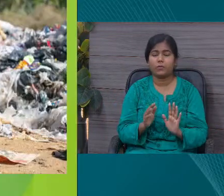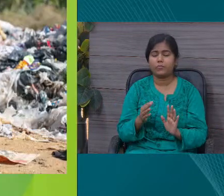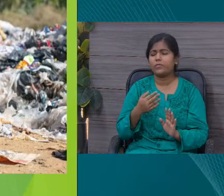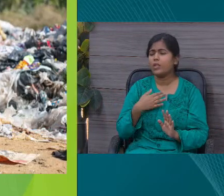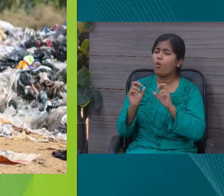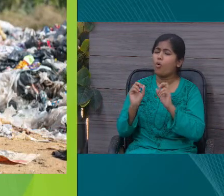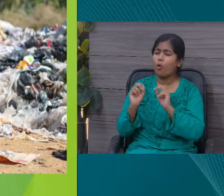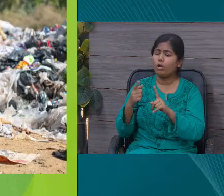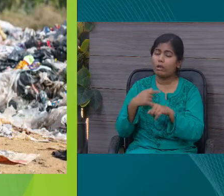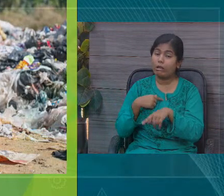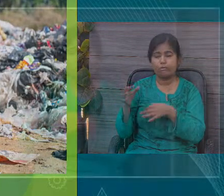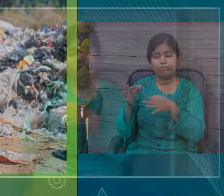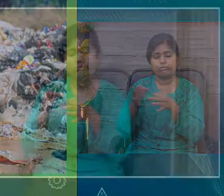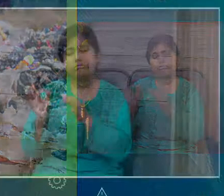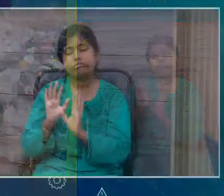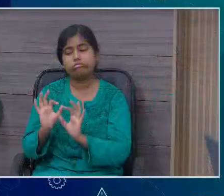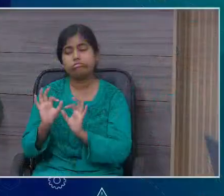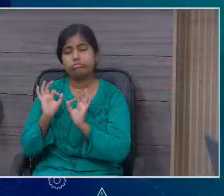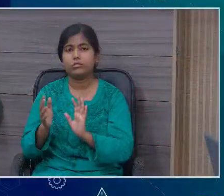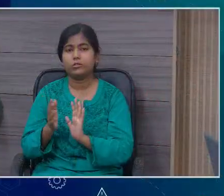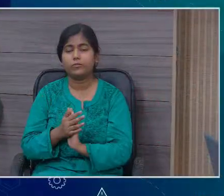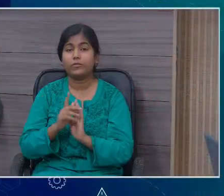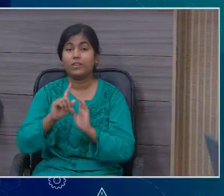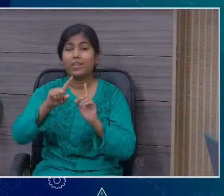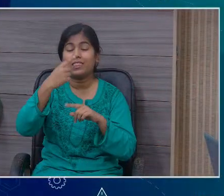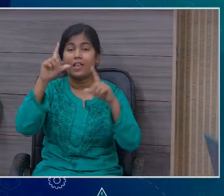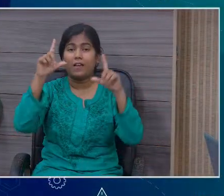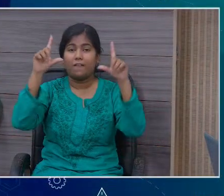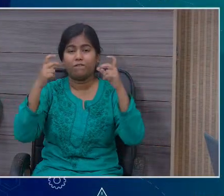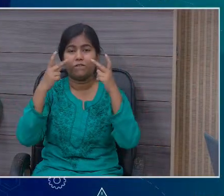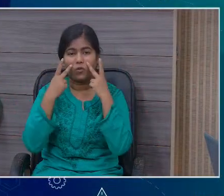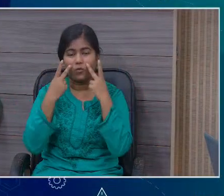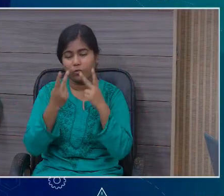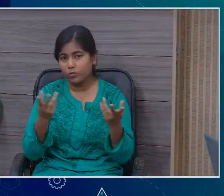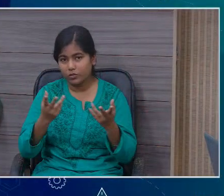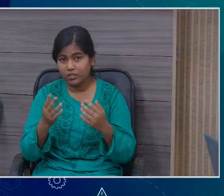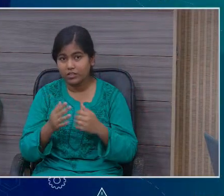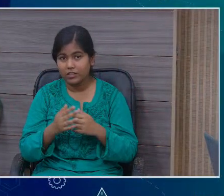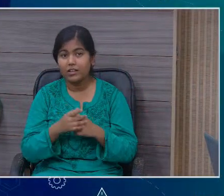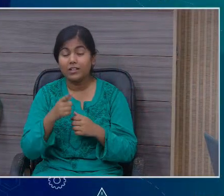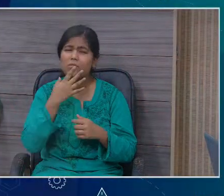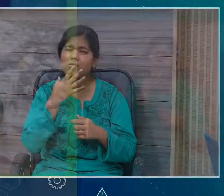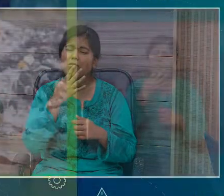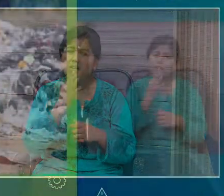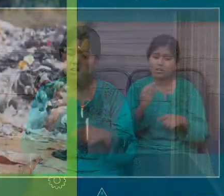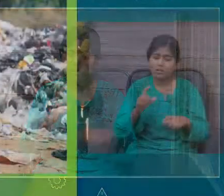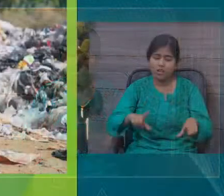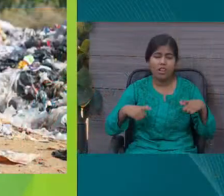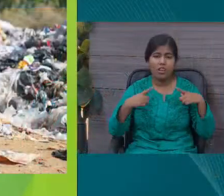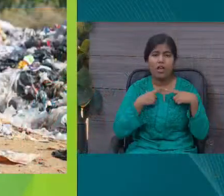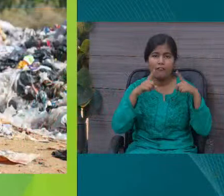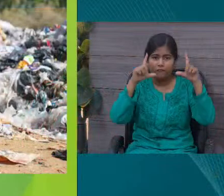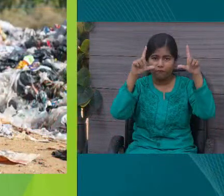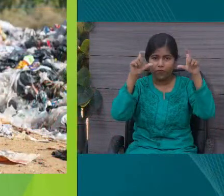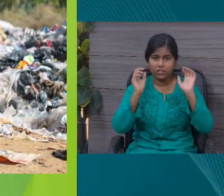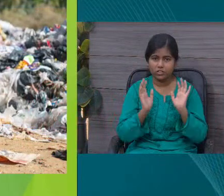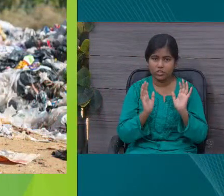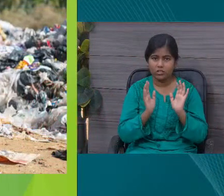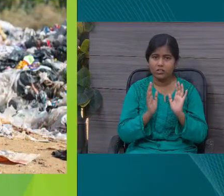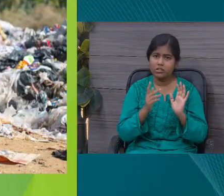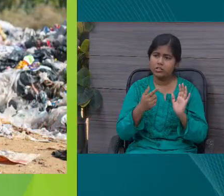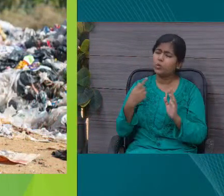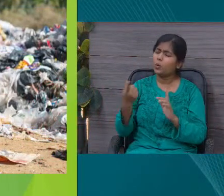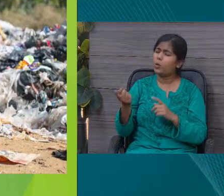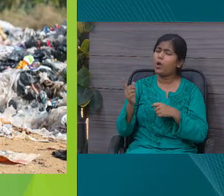actually. Yes, ma'am. So if we are seeing this next flashcard, here you have used the real life pictures. So is it safe, is it